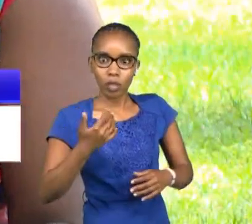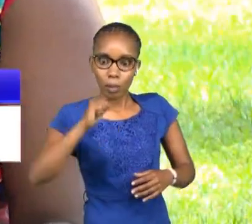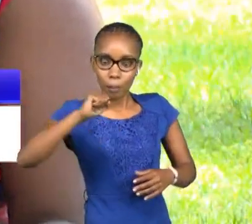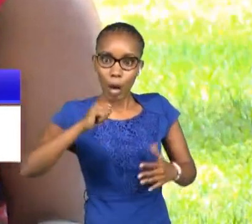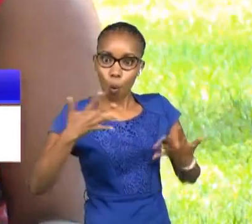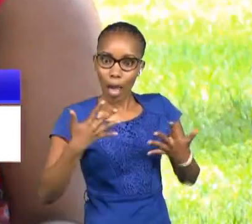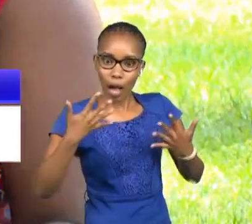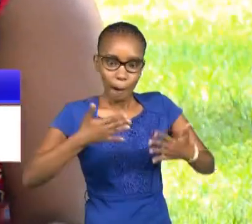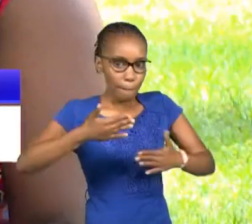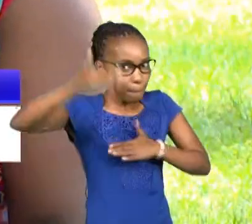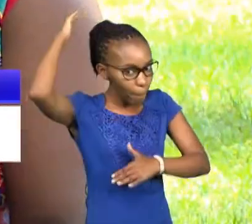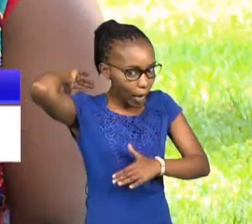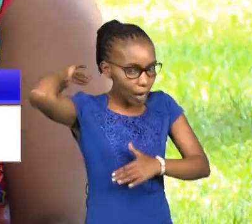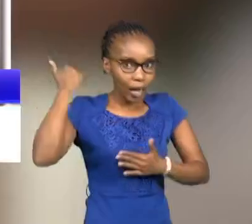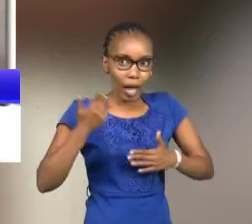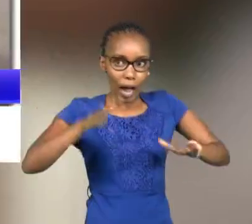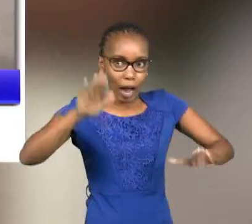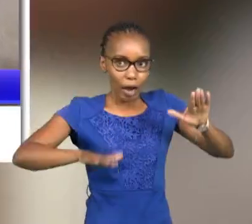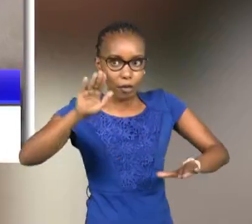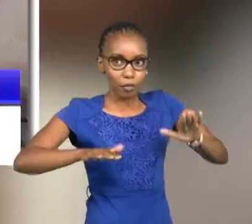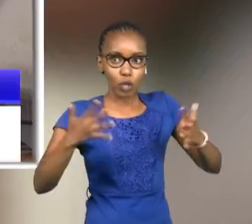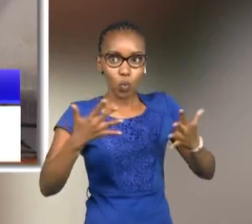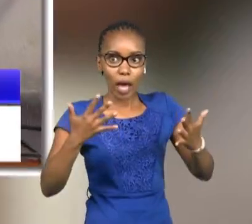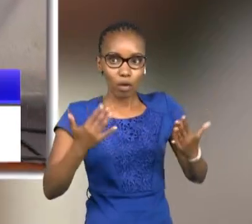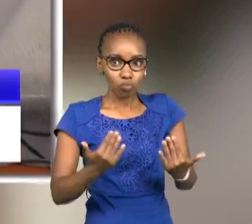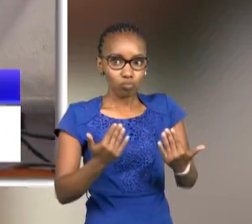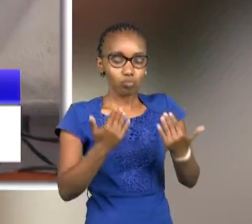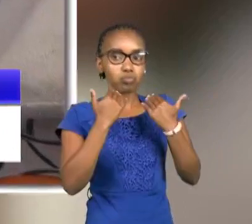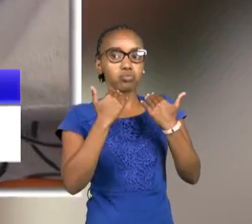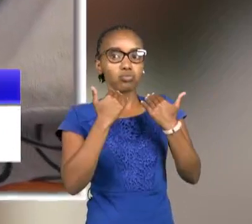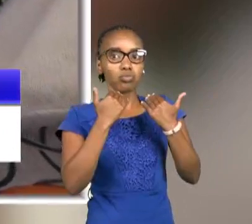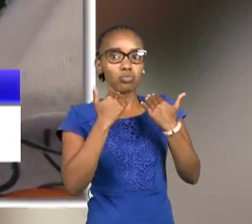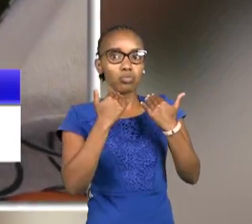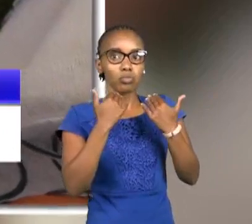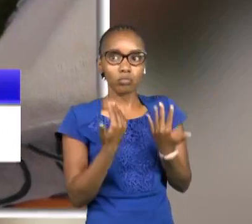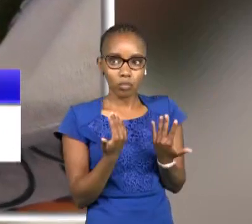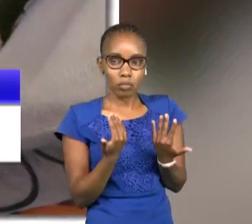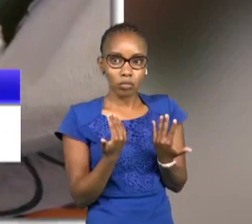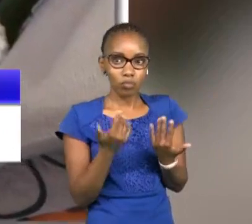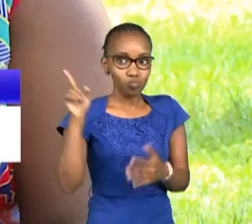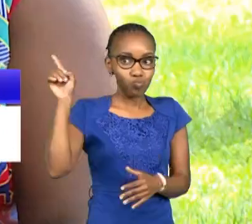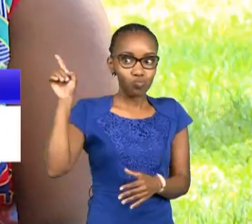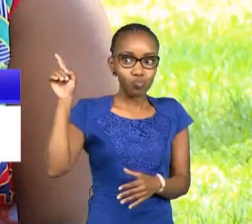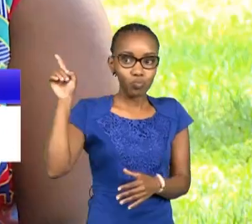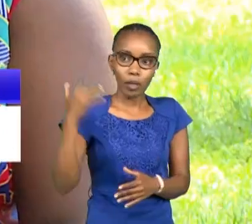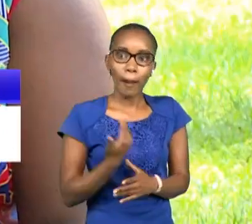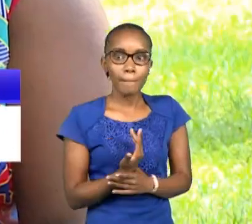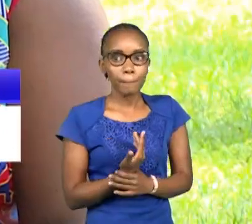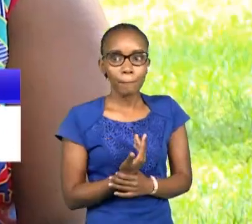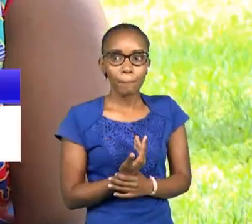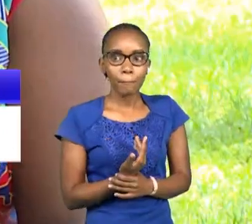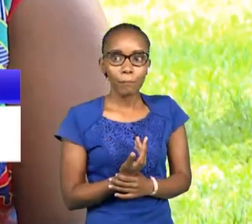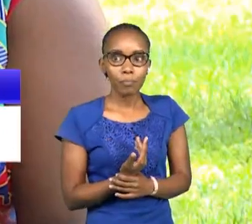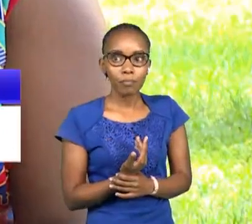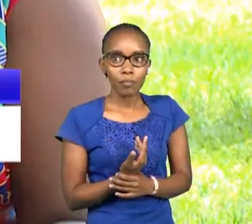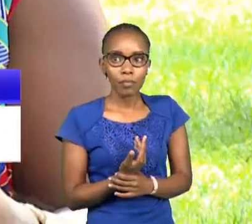back, and she had her feet facing her chin, which is what the bilateral clubfoot is. But it was